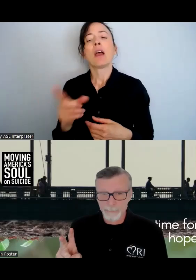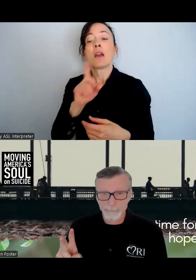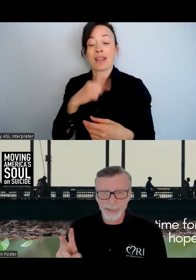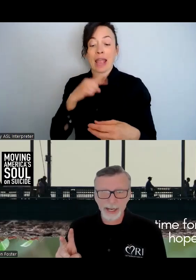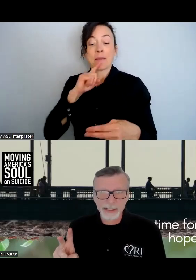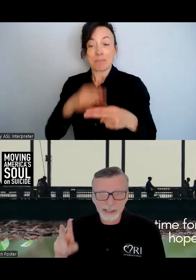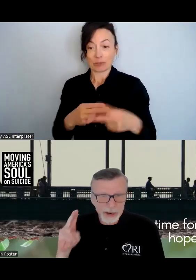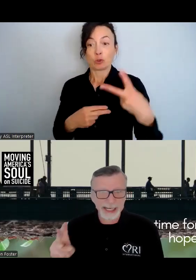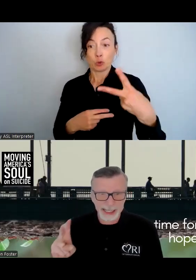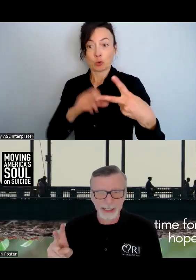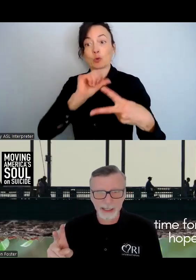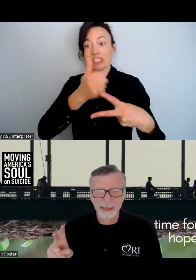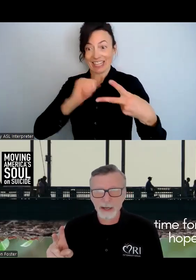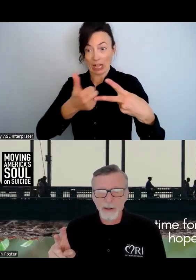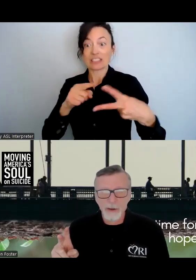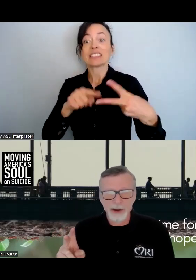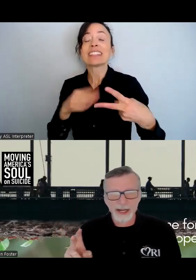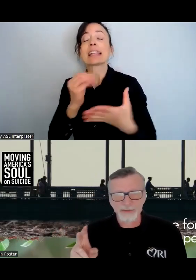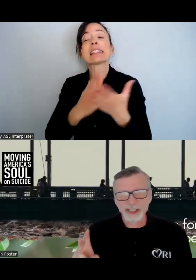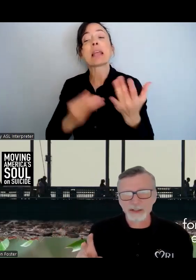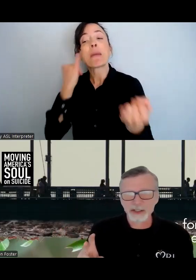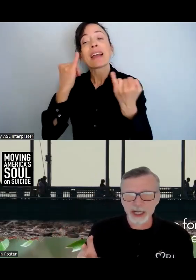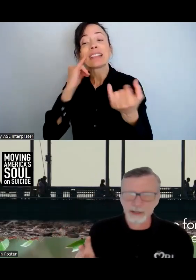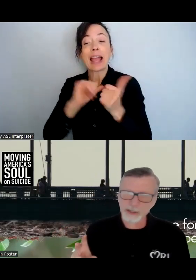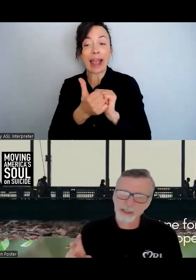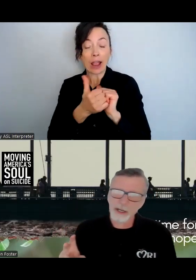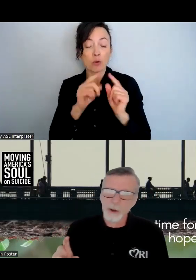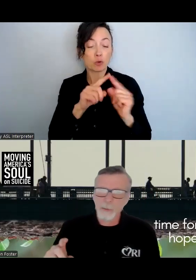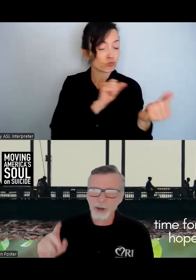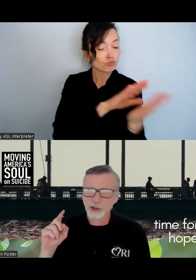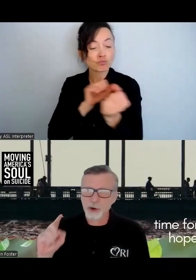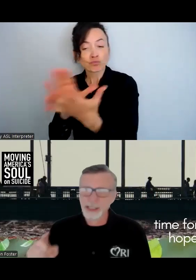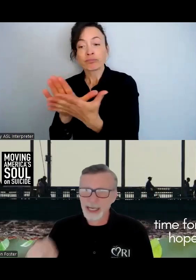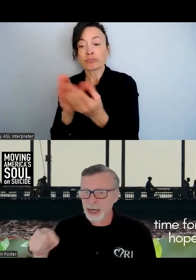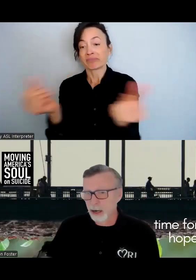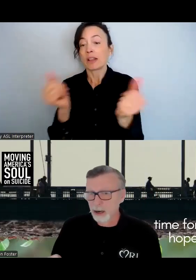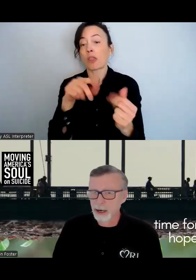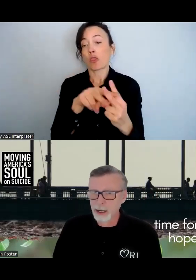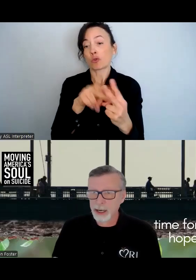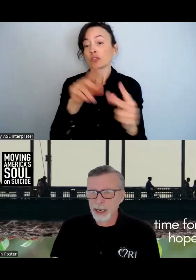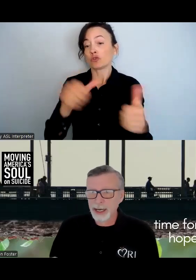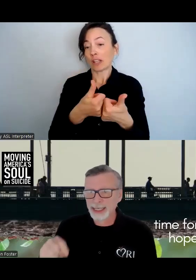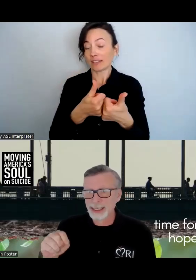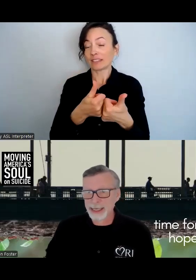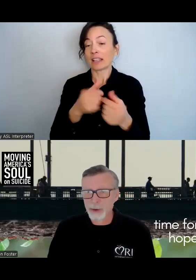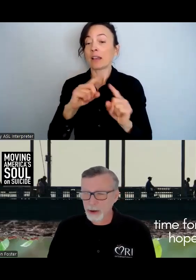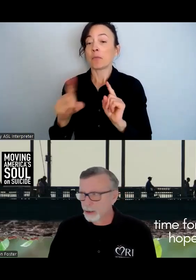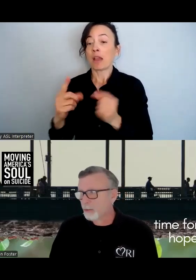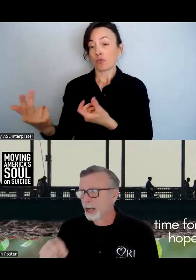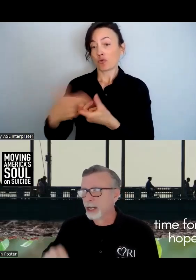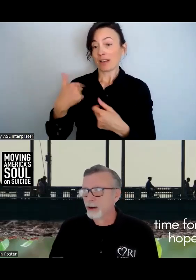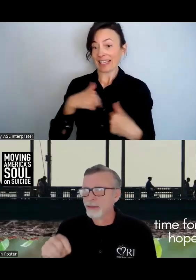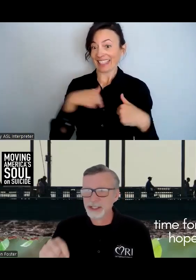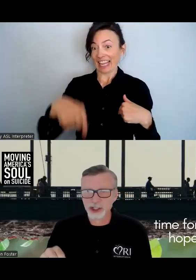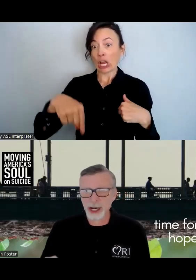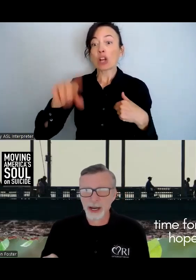today and some ideas on how to face those challenges. But join us here in December,